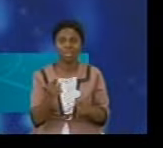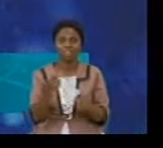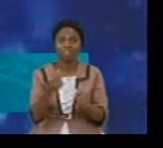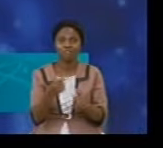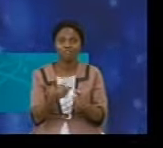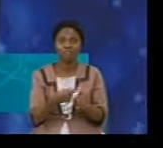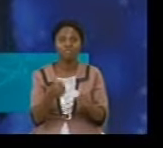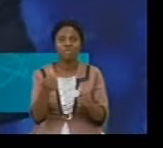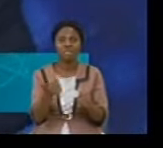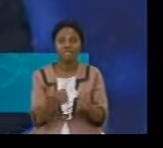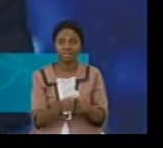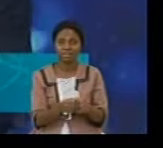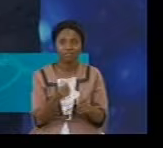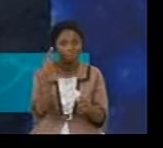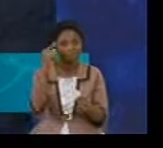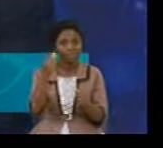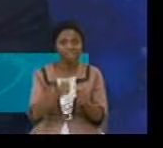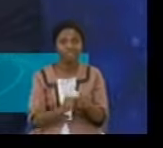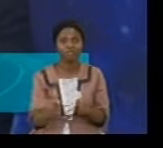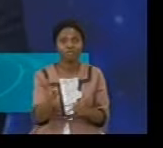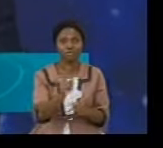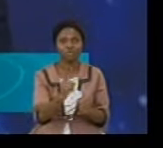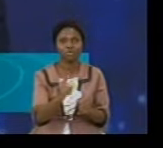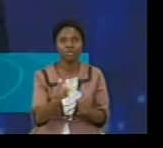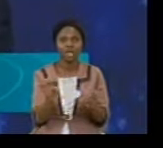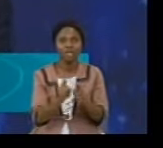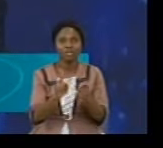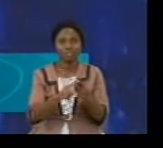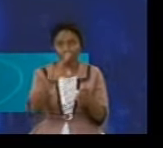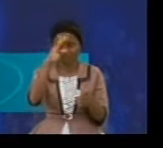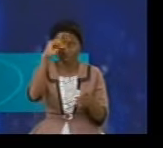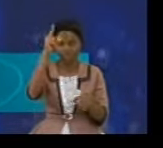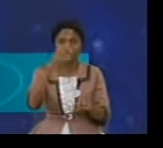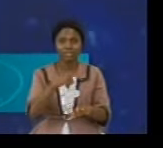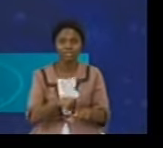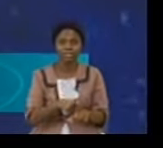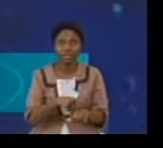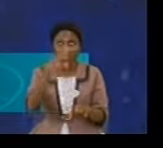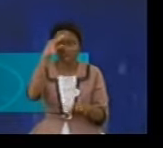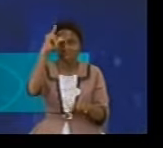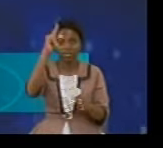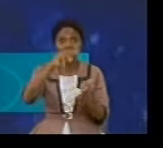everyone, according to his plan, according to his purpose,